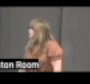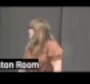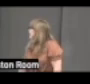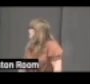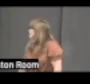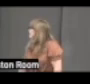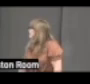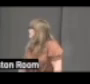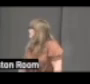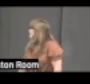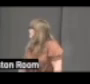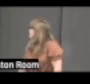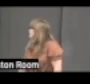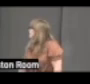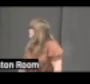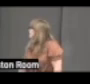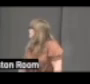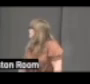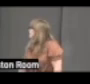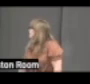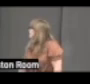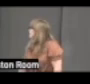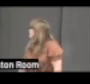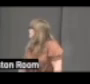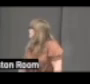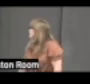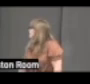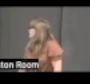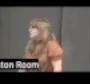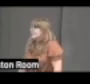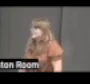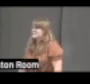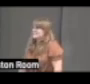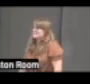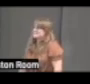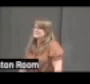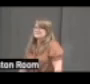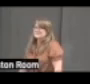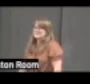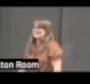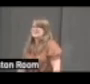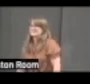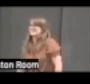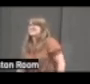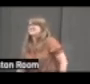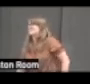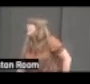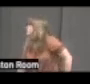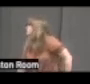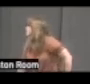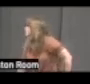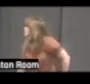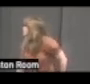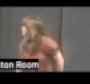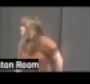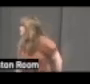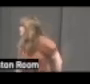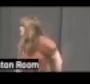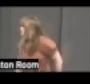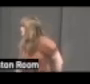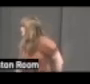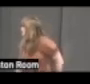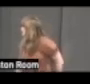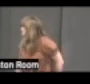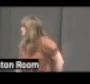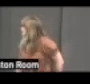And the mom and baby relationships are super special. And every once in a while, I get the chance to actually hold one